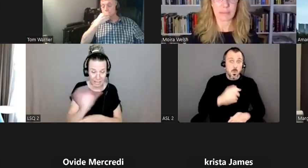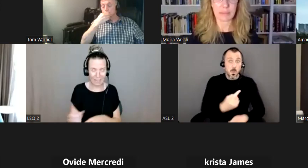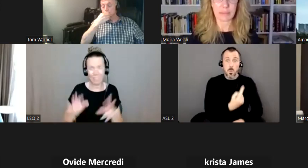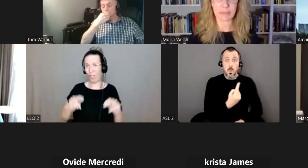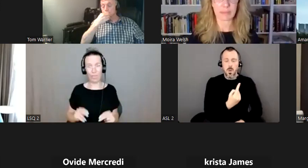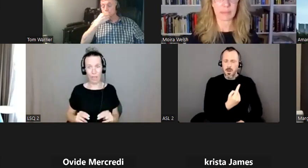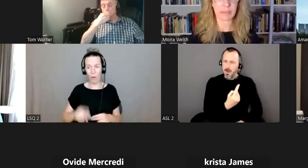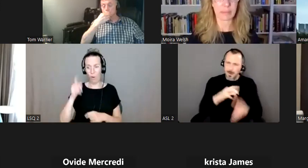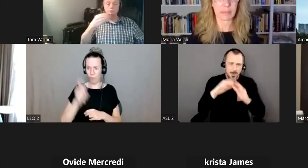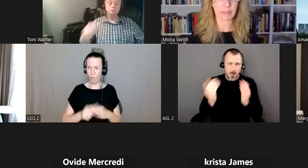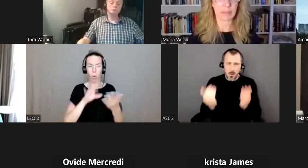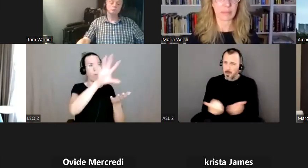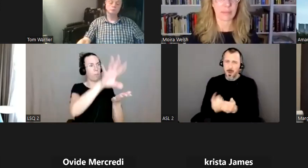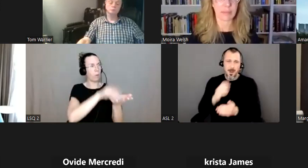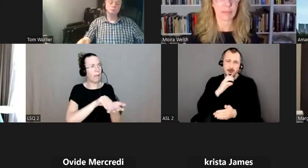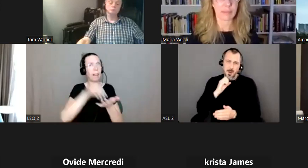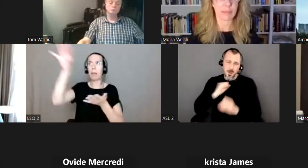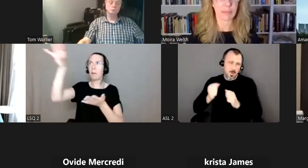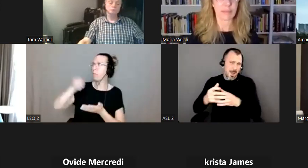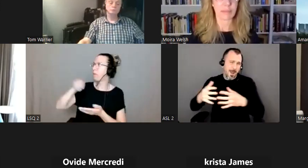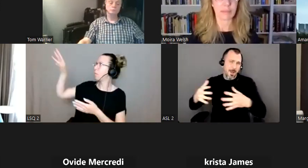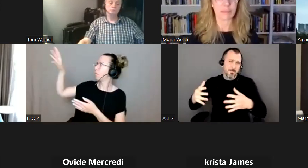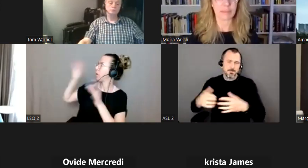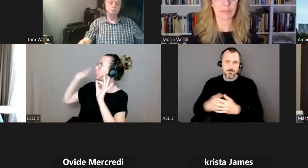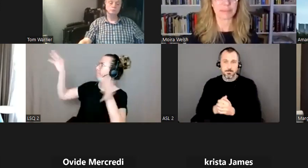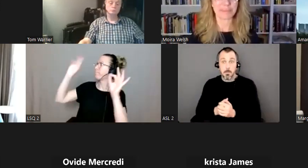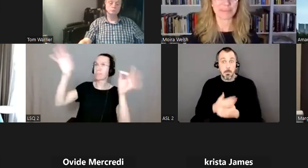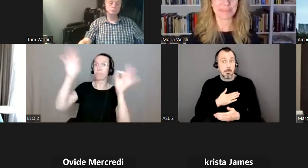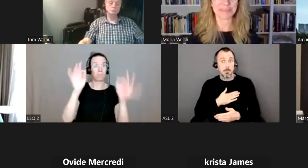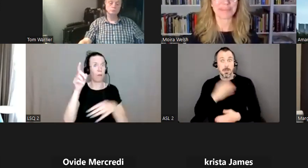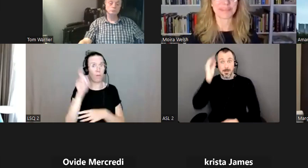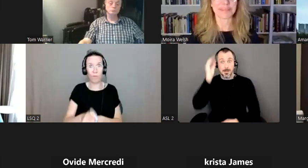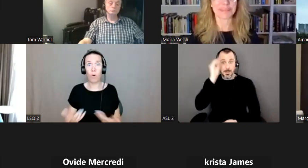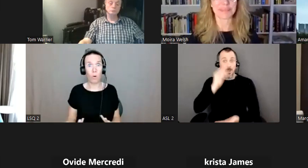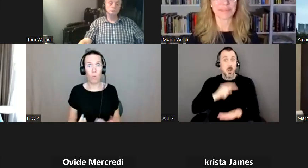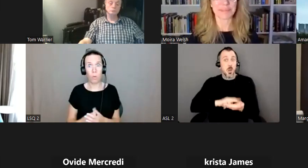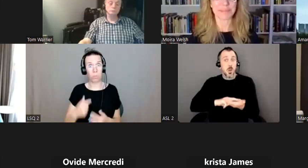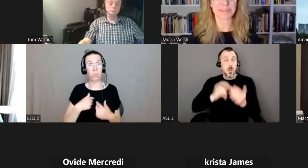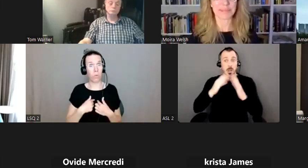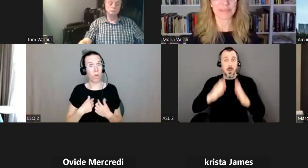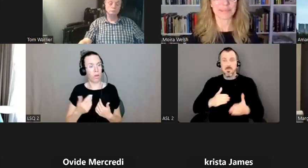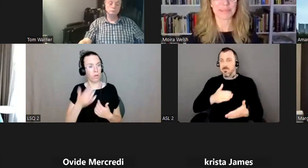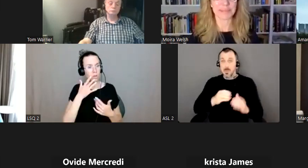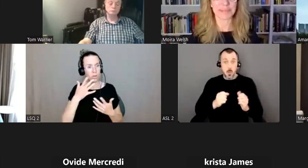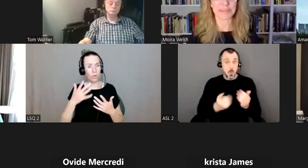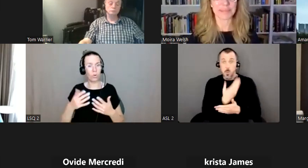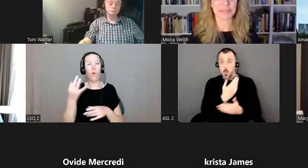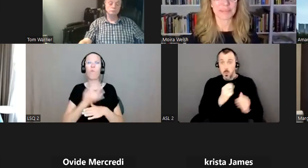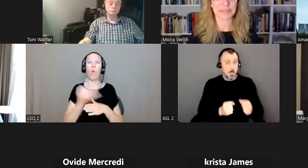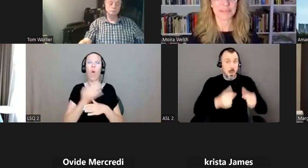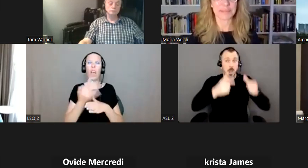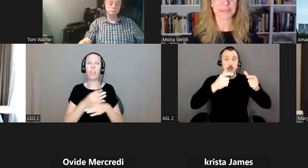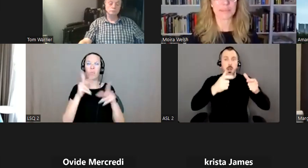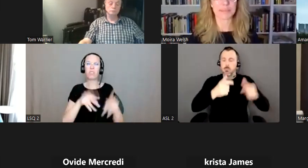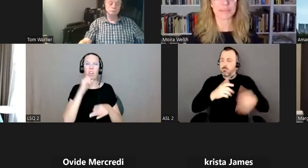And frankly, I would like to stop building nursing homes. I would actually like to build homes where people are part